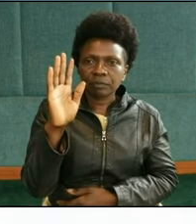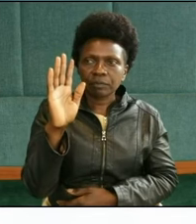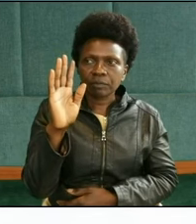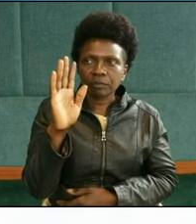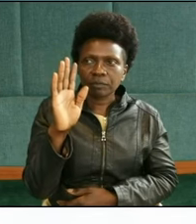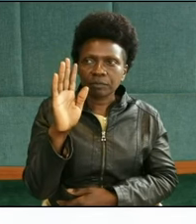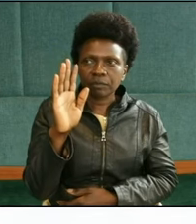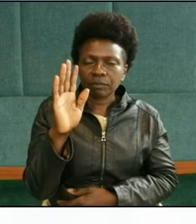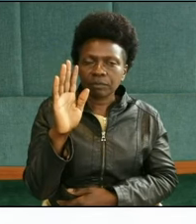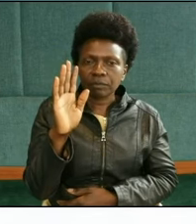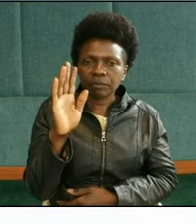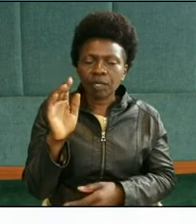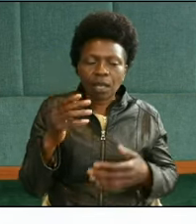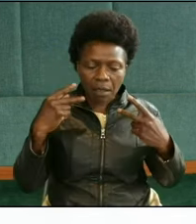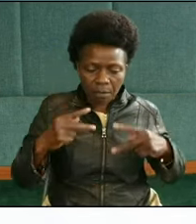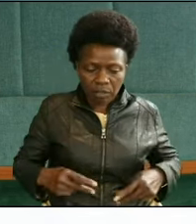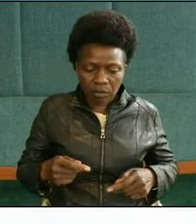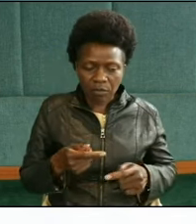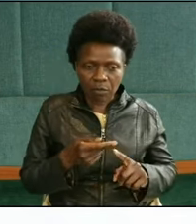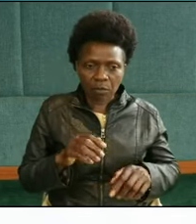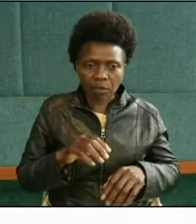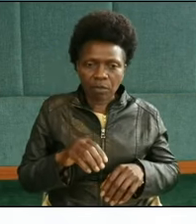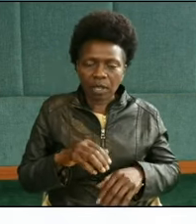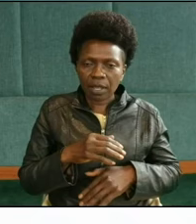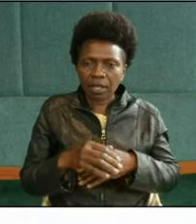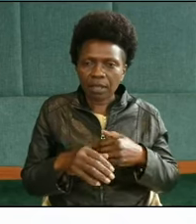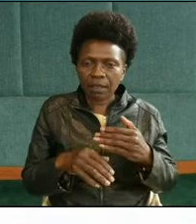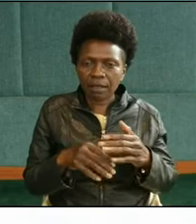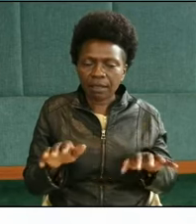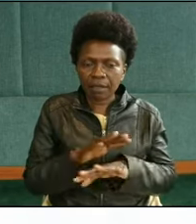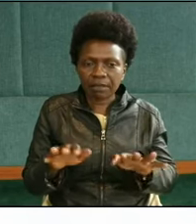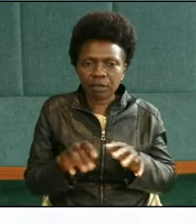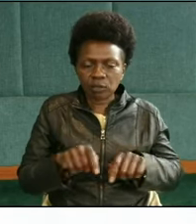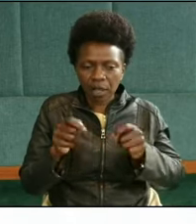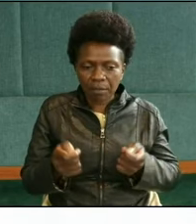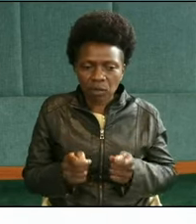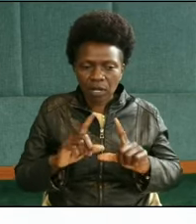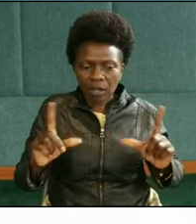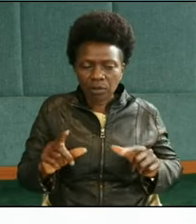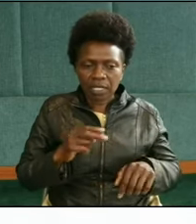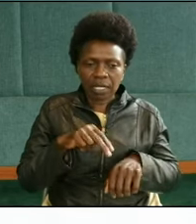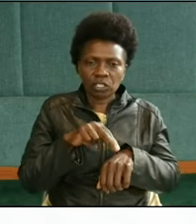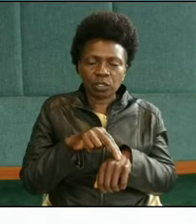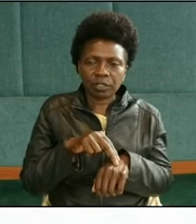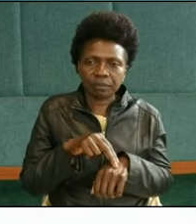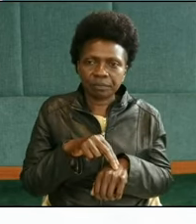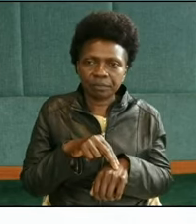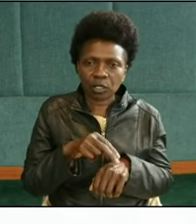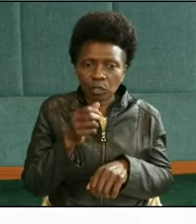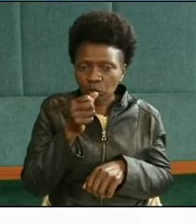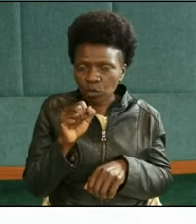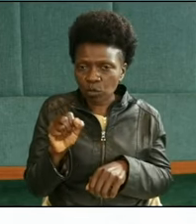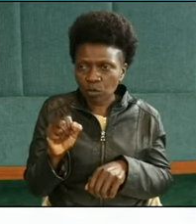persons from every tribe and every language and people and nation. So